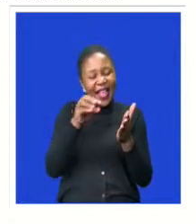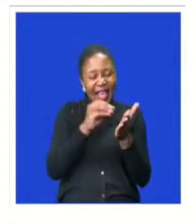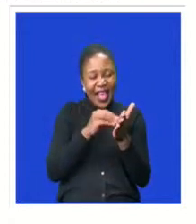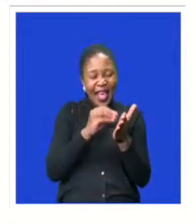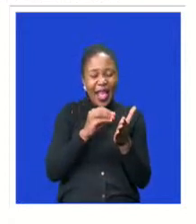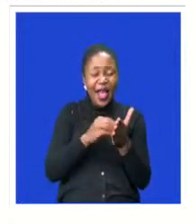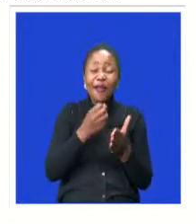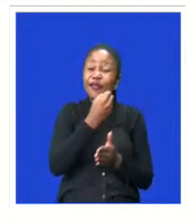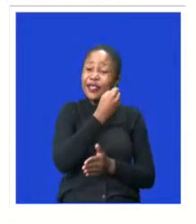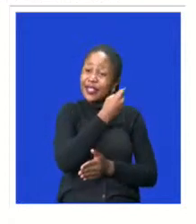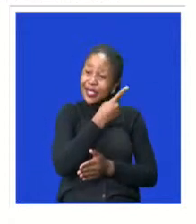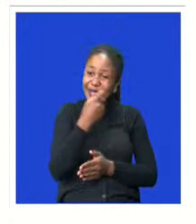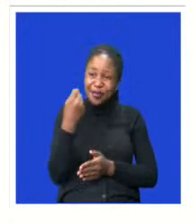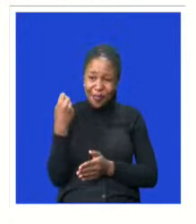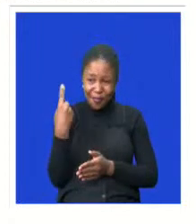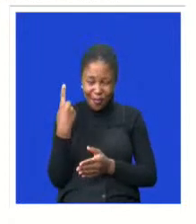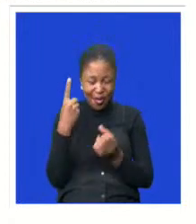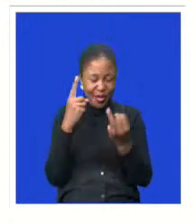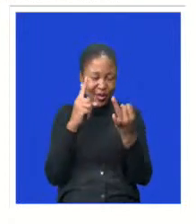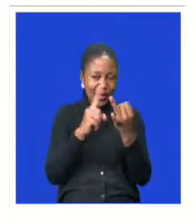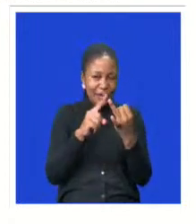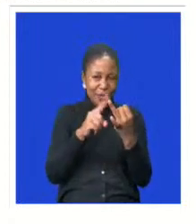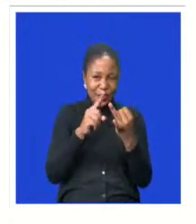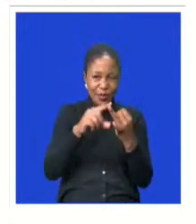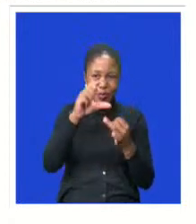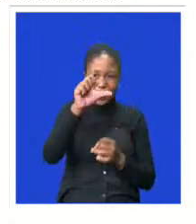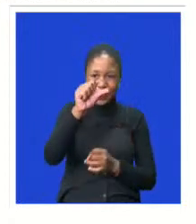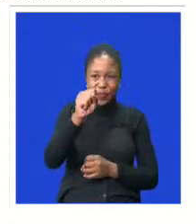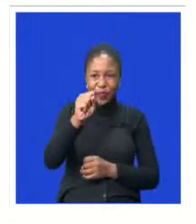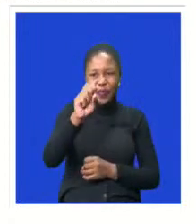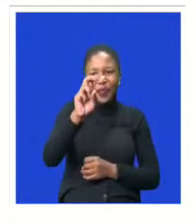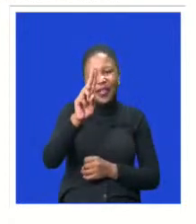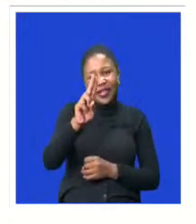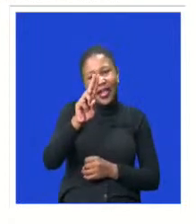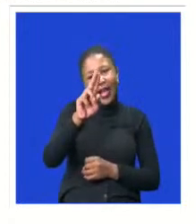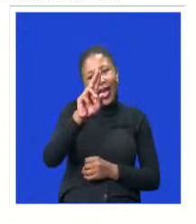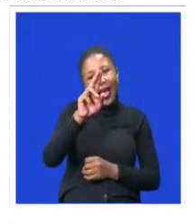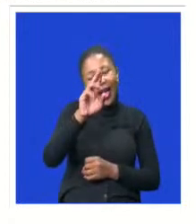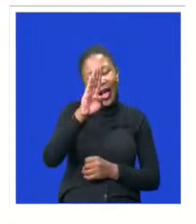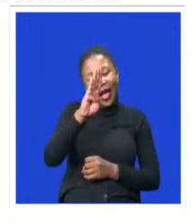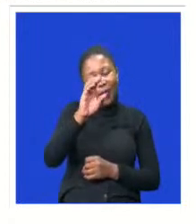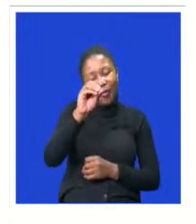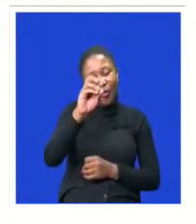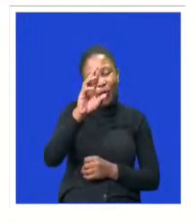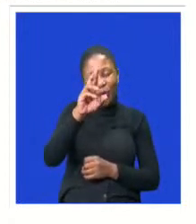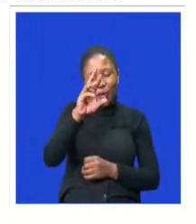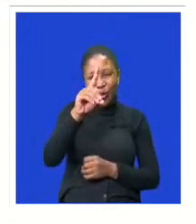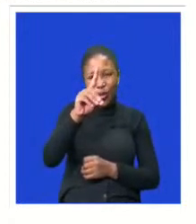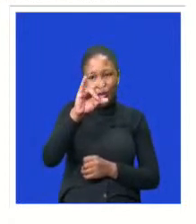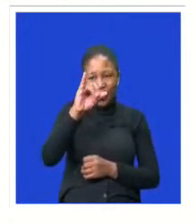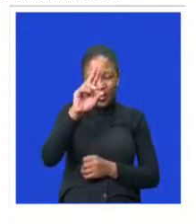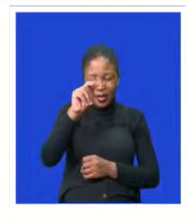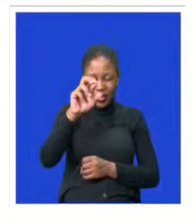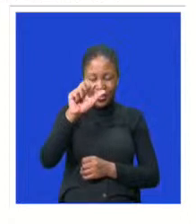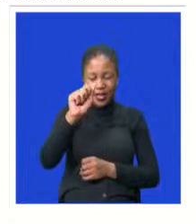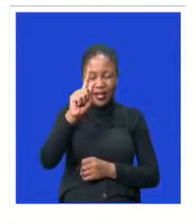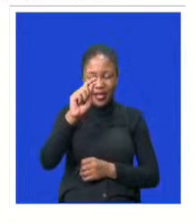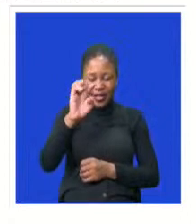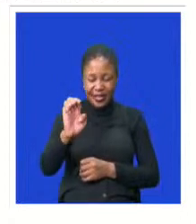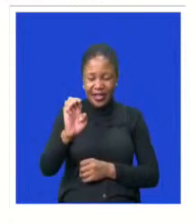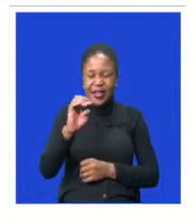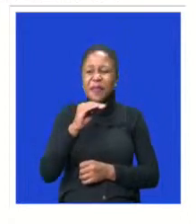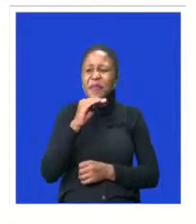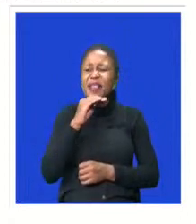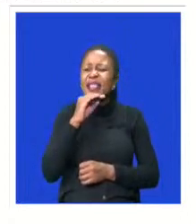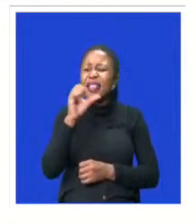full thought. It cannot stand alone, but it does not express a complete